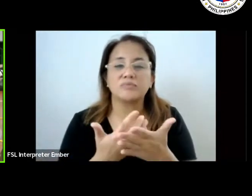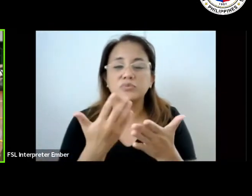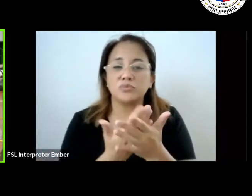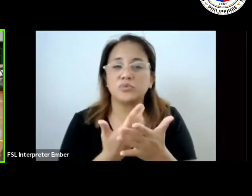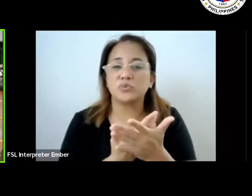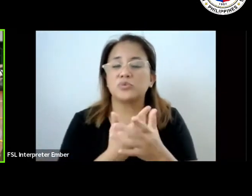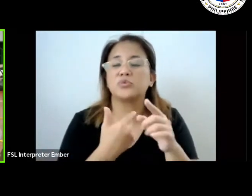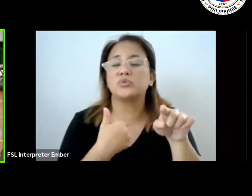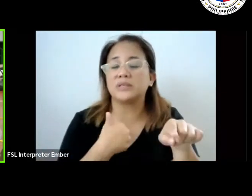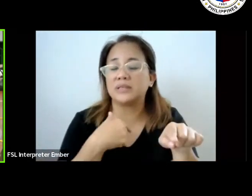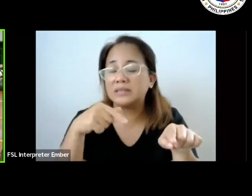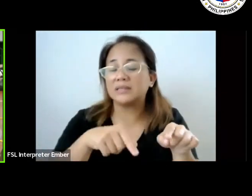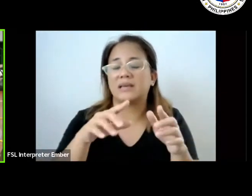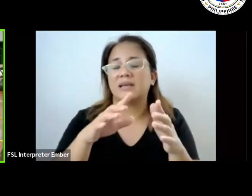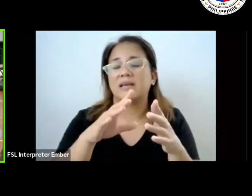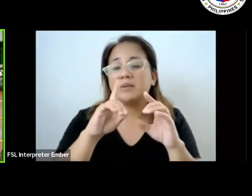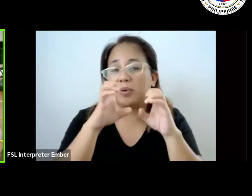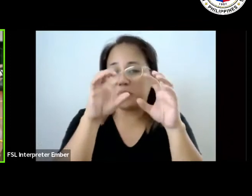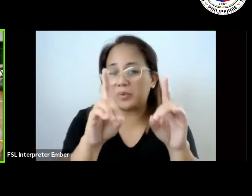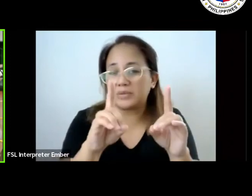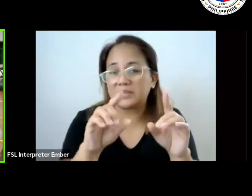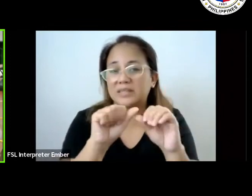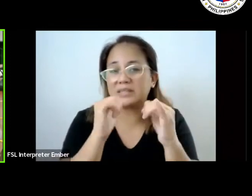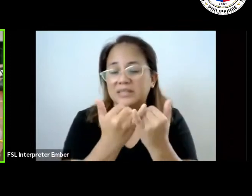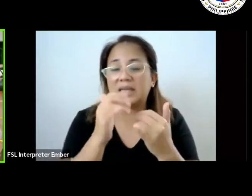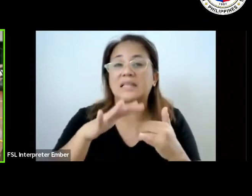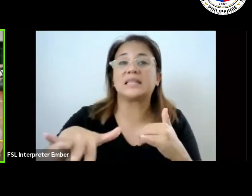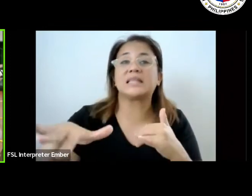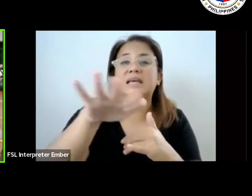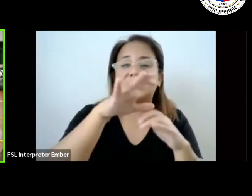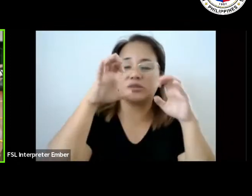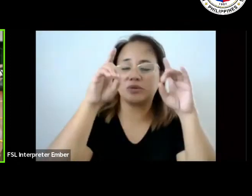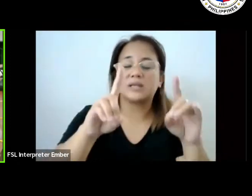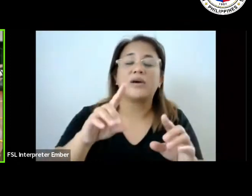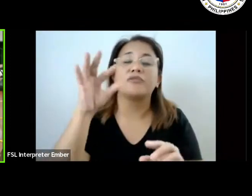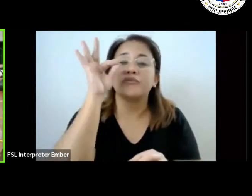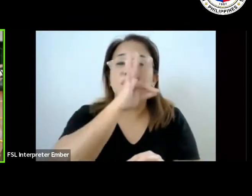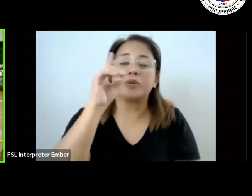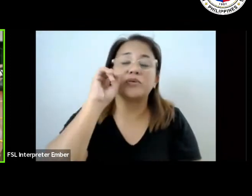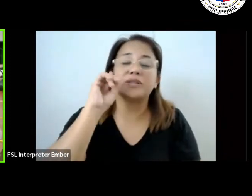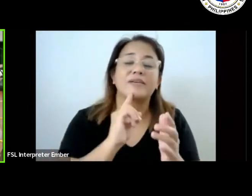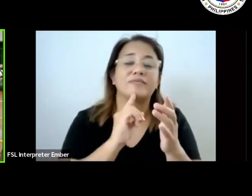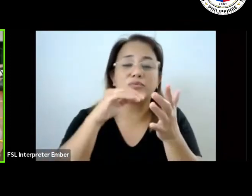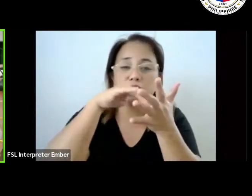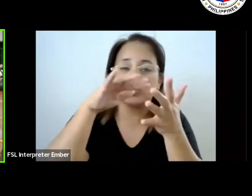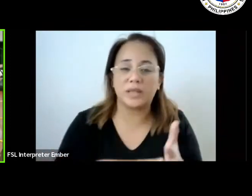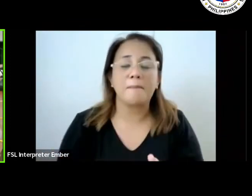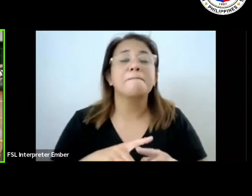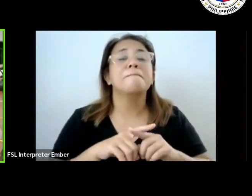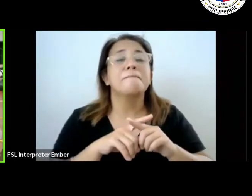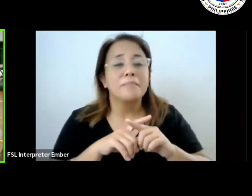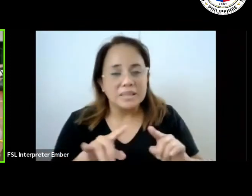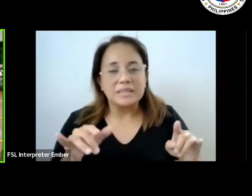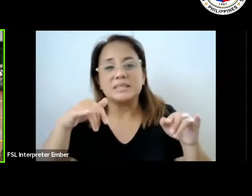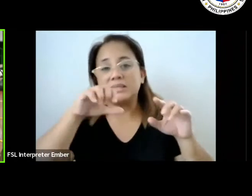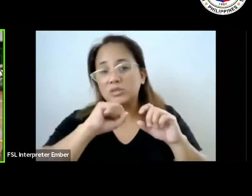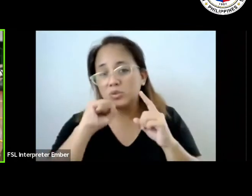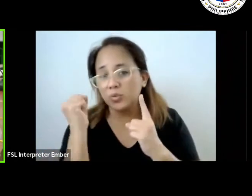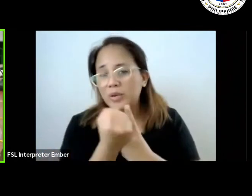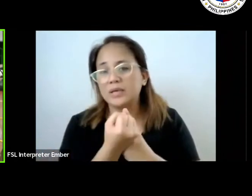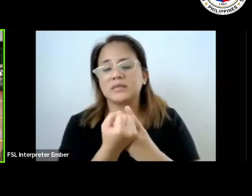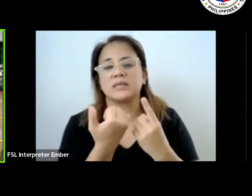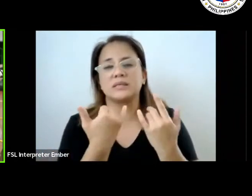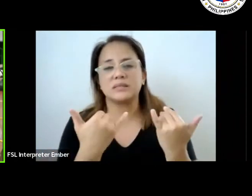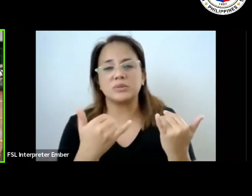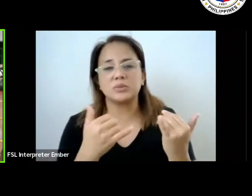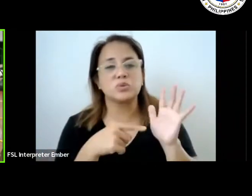an agency and in the entire education of Filipino deaf learners. Yet this situation appears to